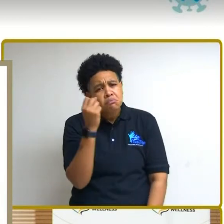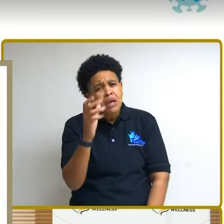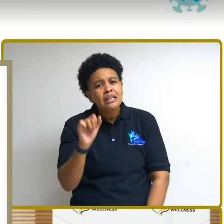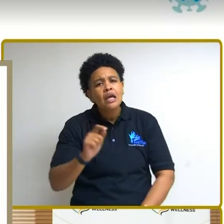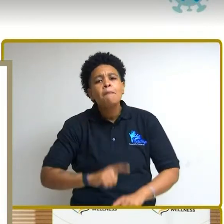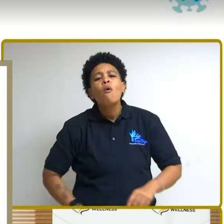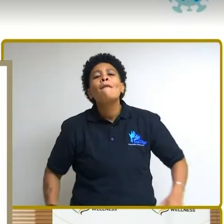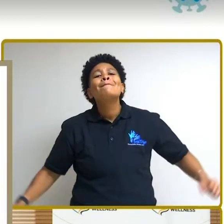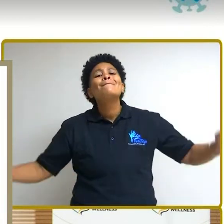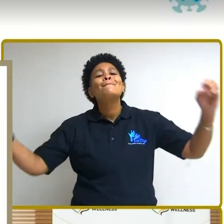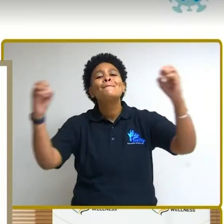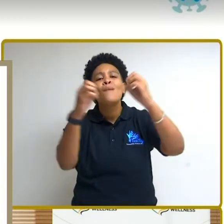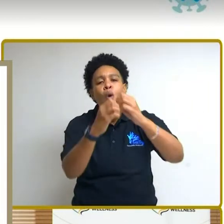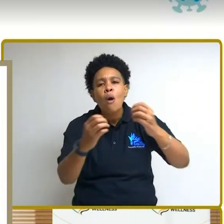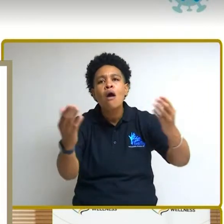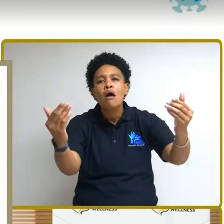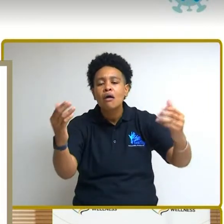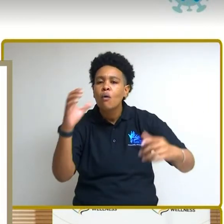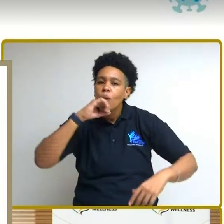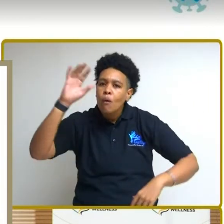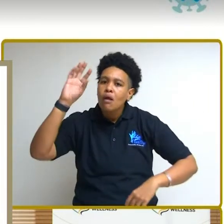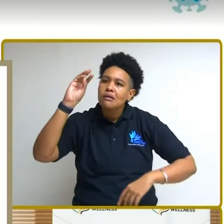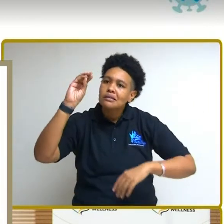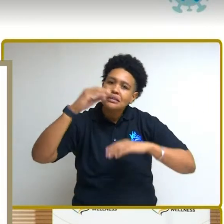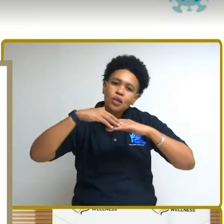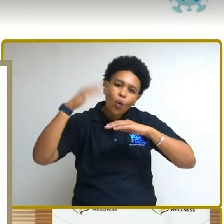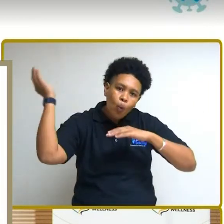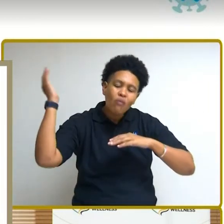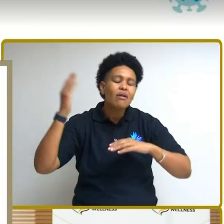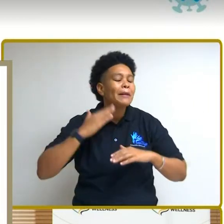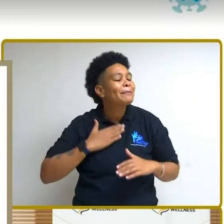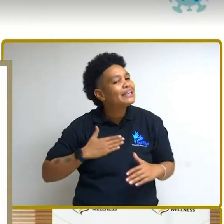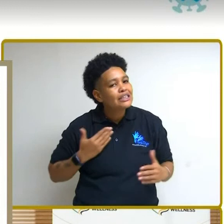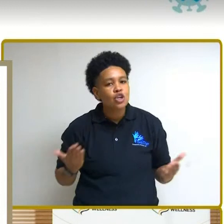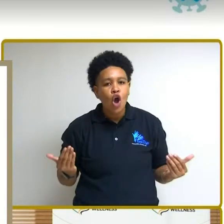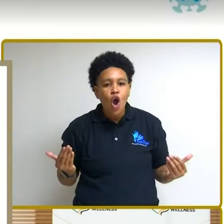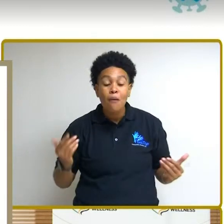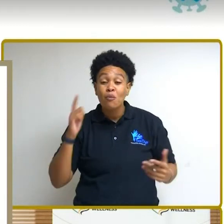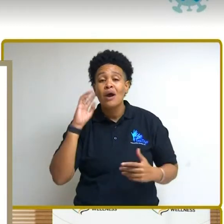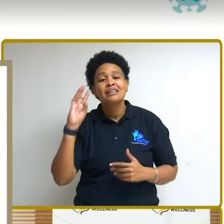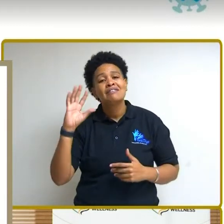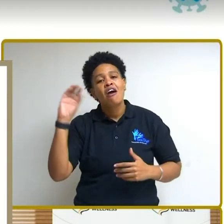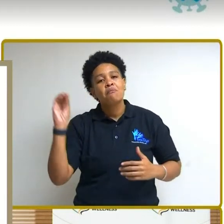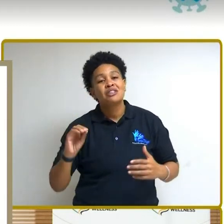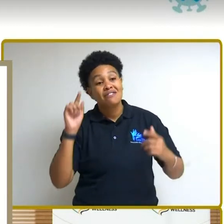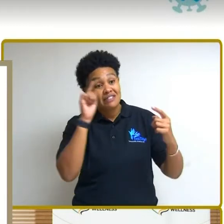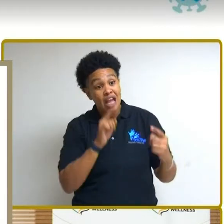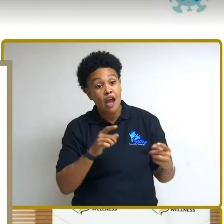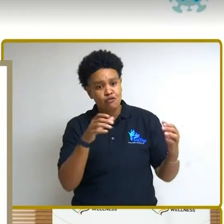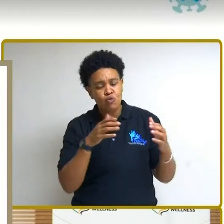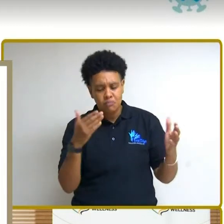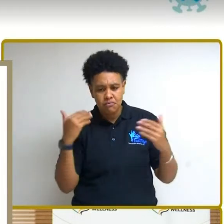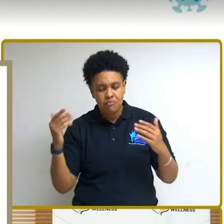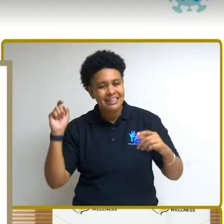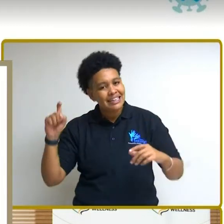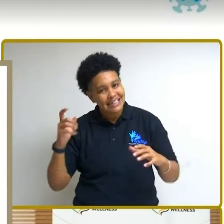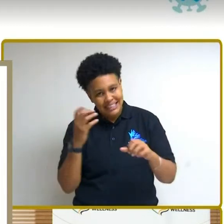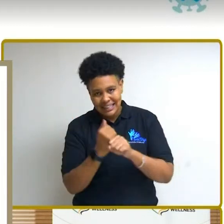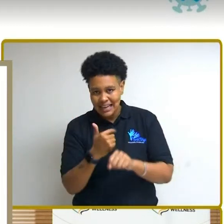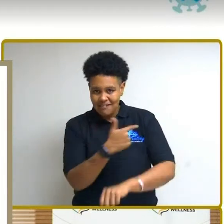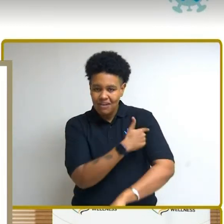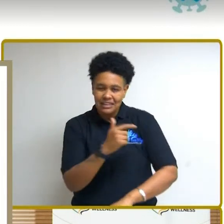that everybody gets the vaccine. At least 65% of each of the target groups need to get the